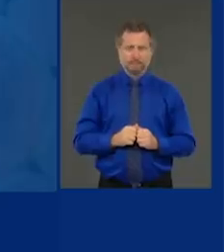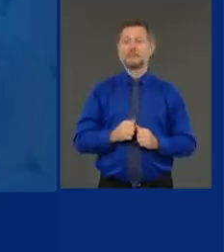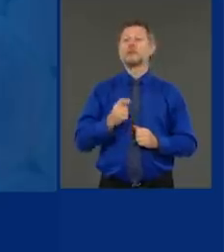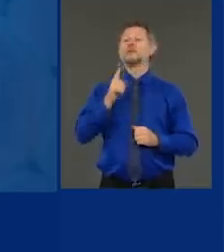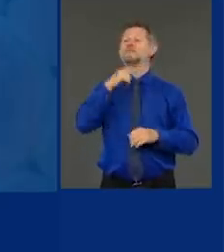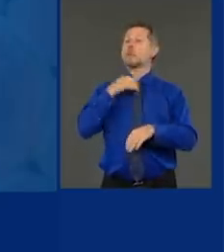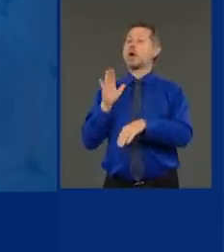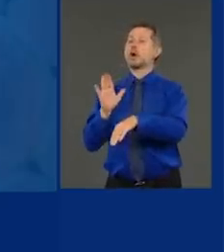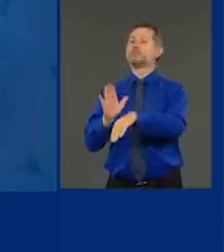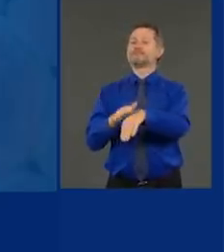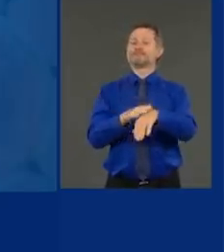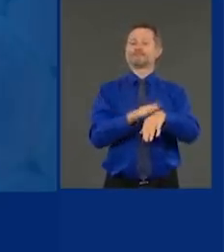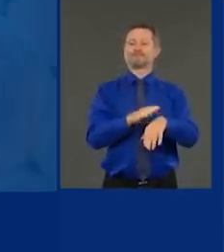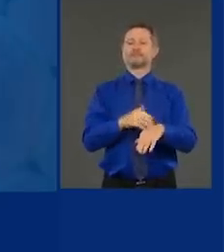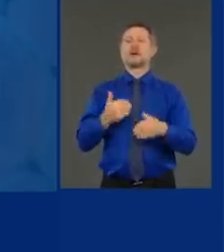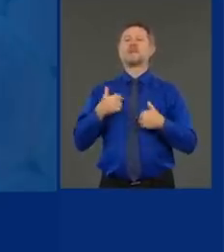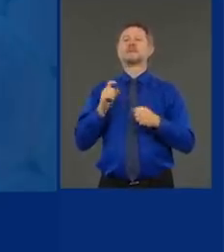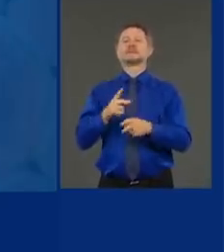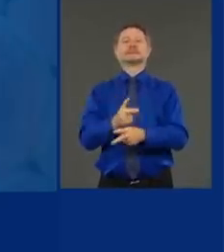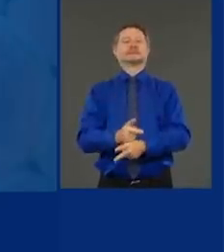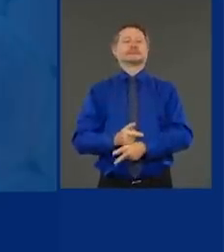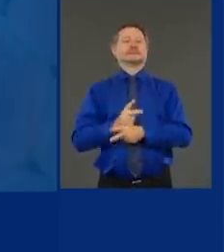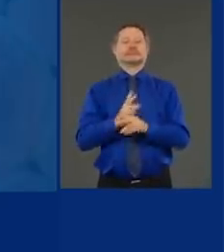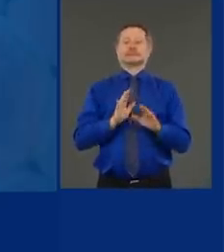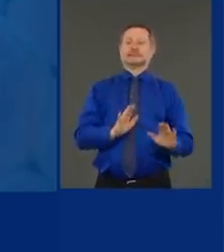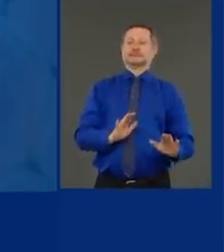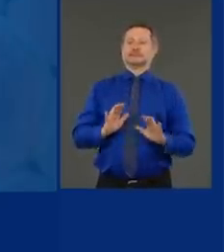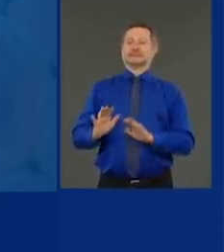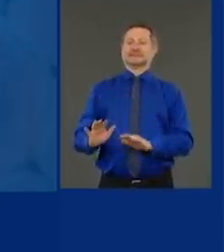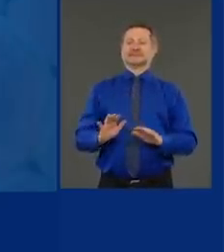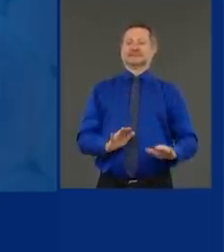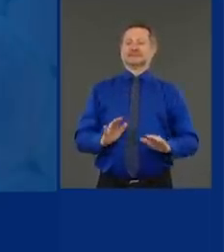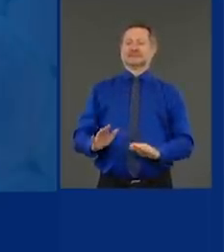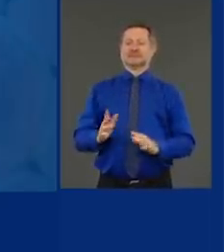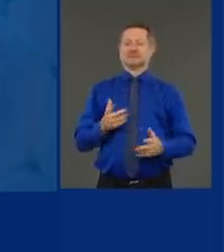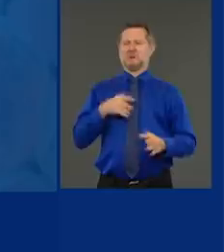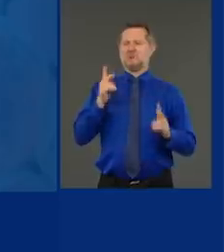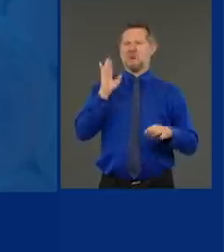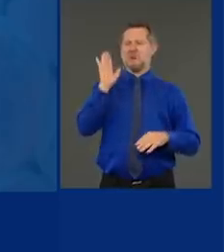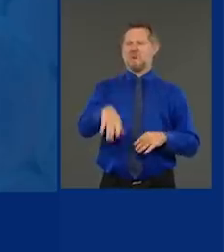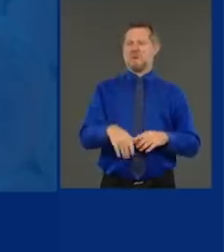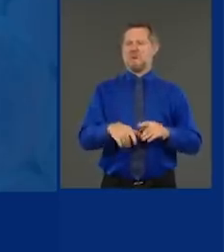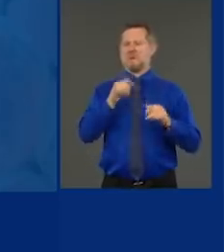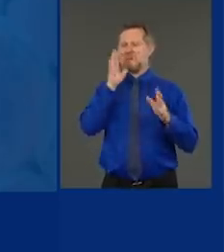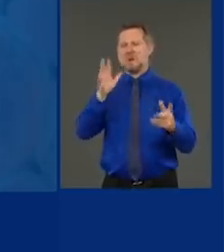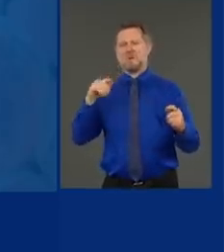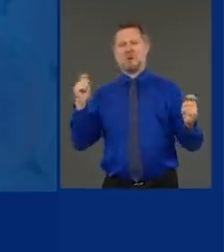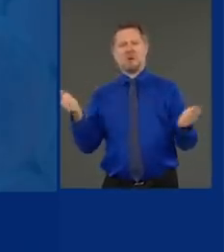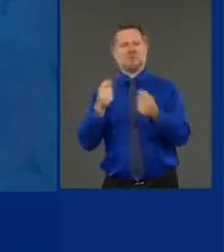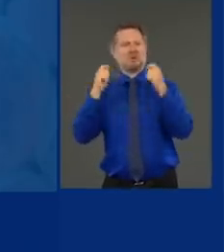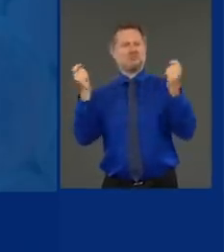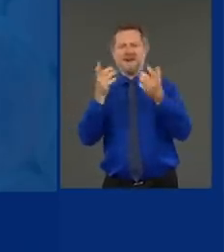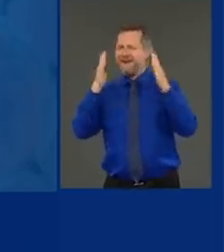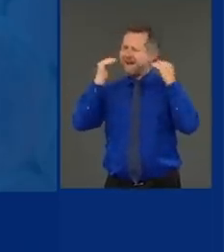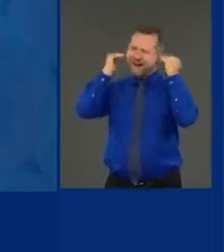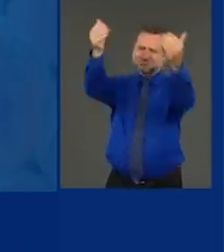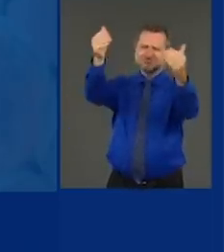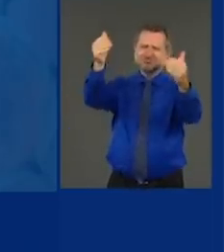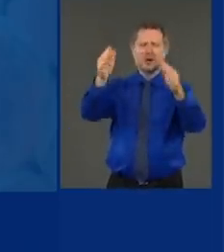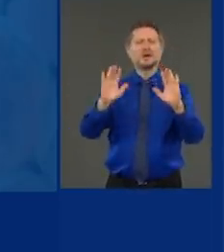Cautious still. Well, why shouldn't we be celebrating? Because look around. That's